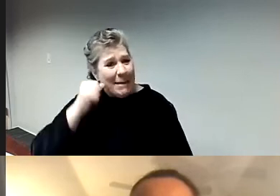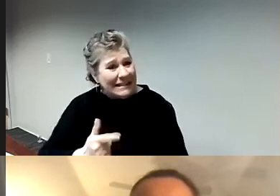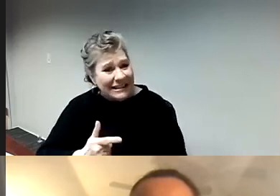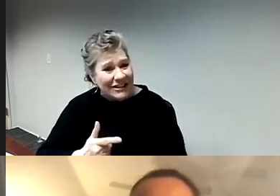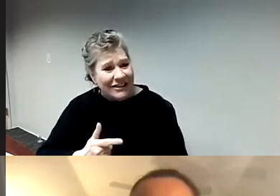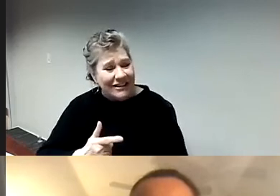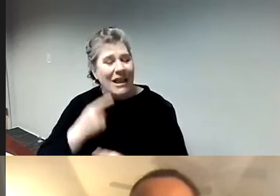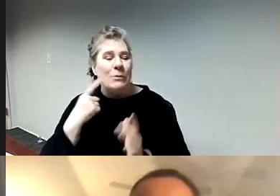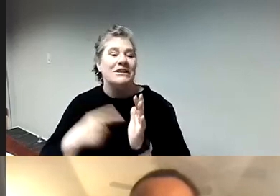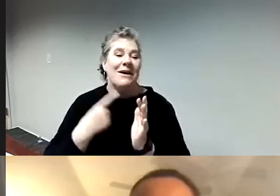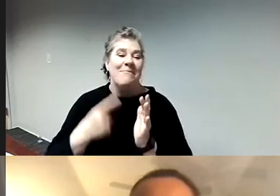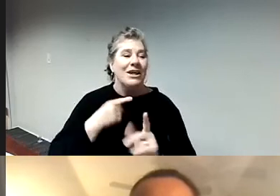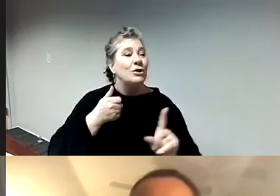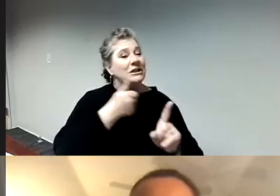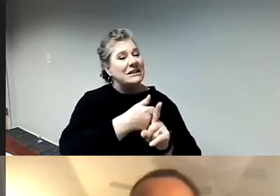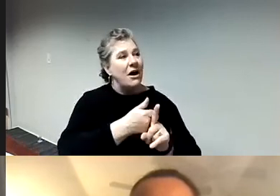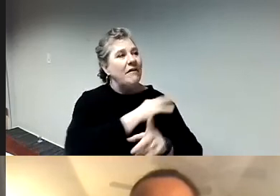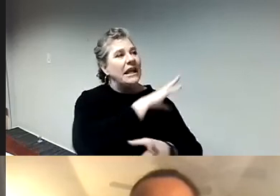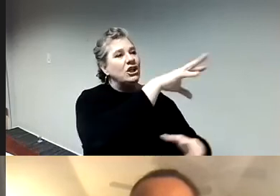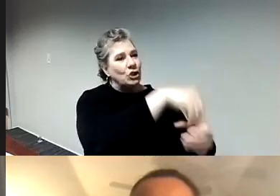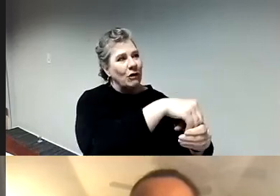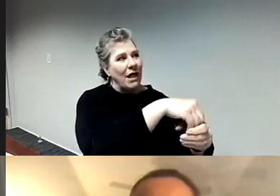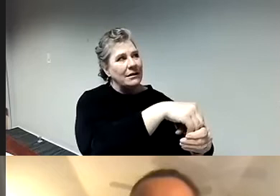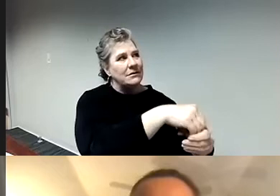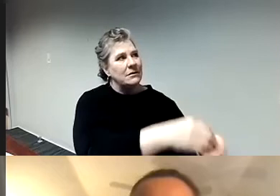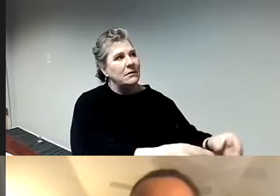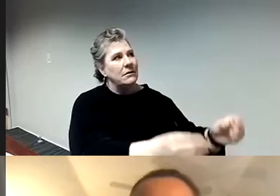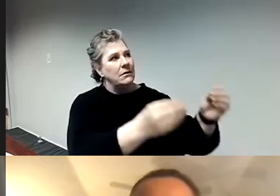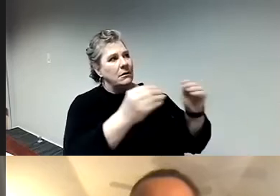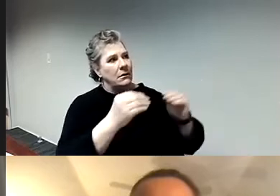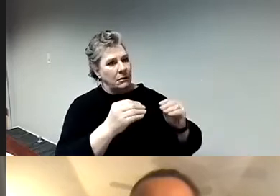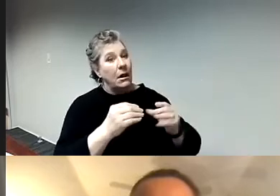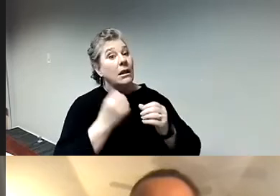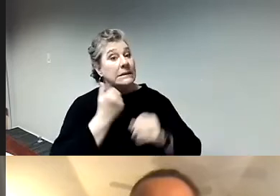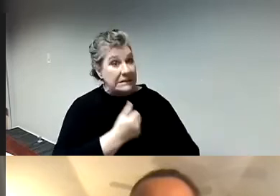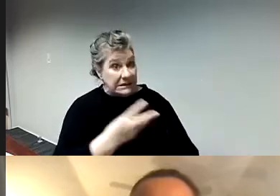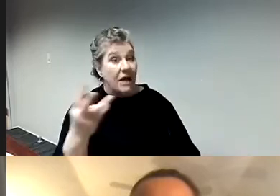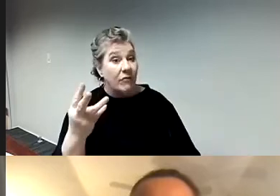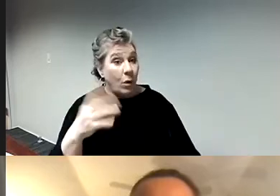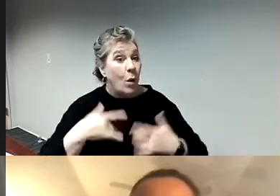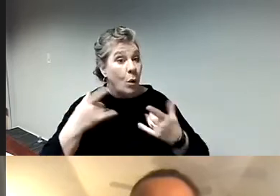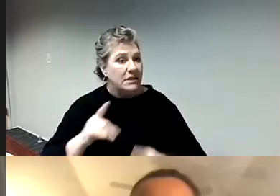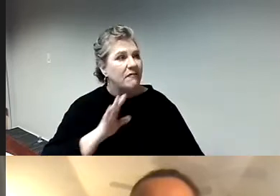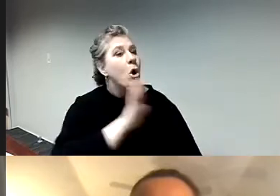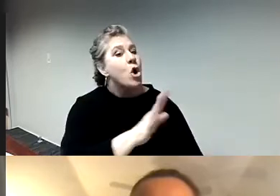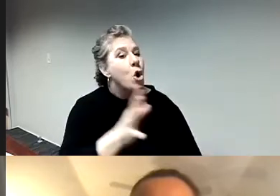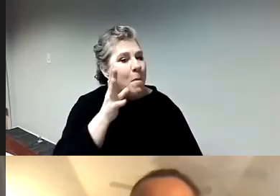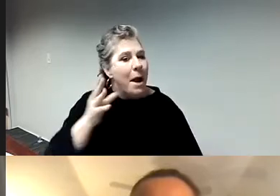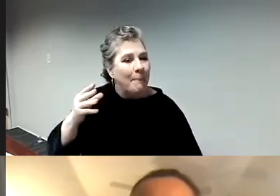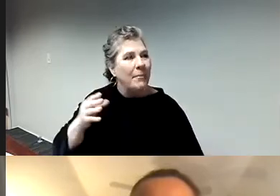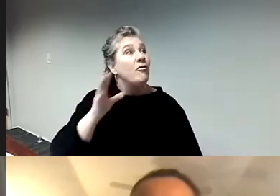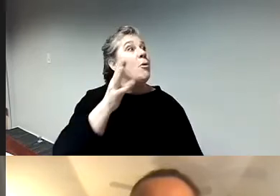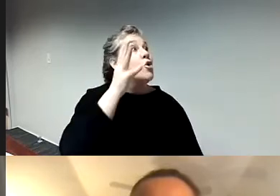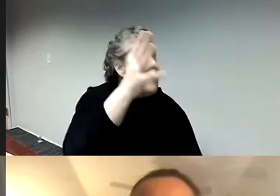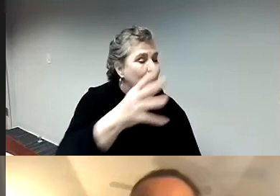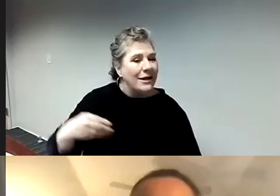That was something that she internalized on lots of different occasions from her mother, who got it from her